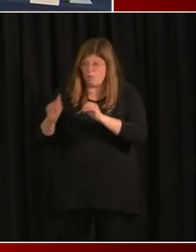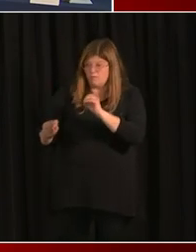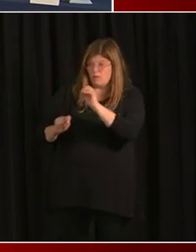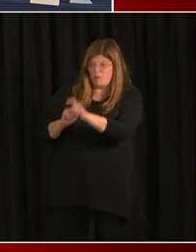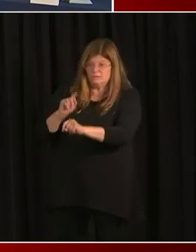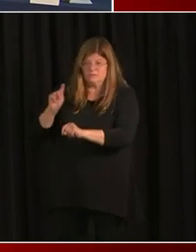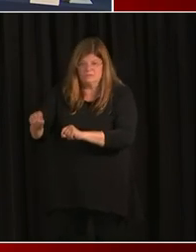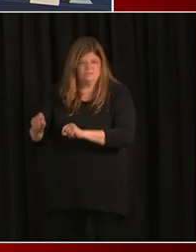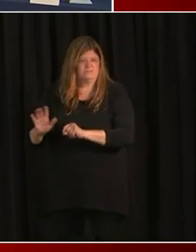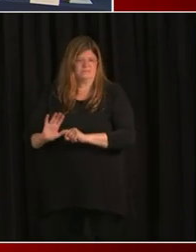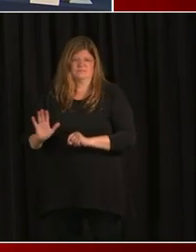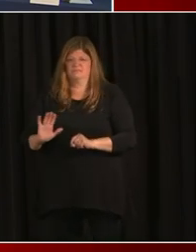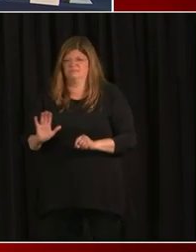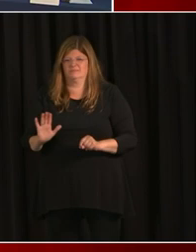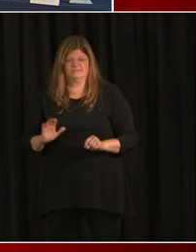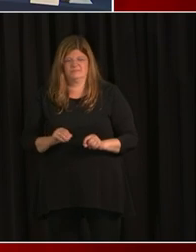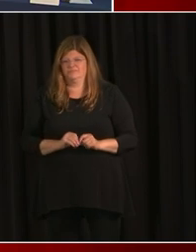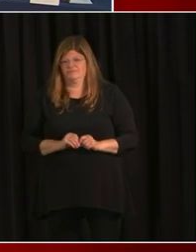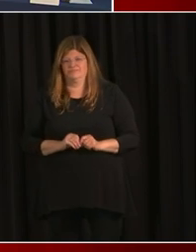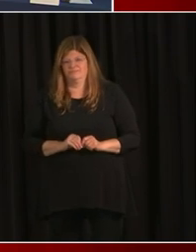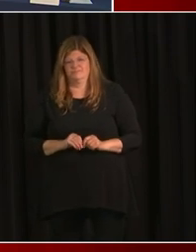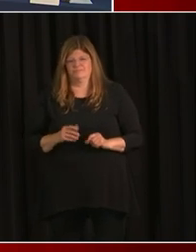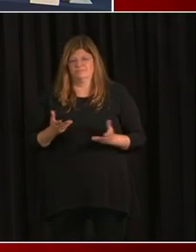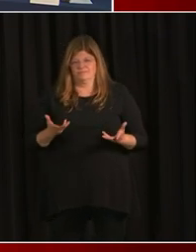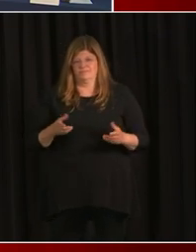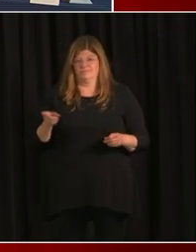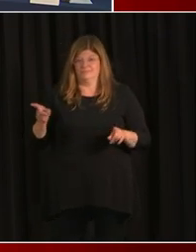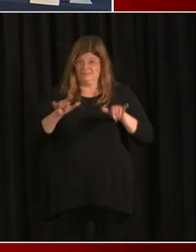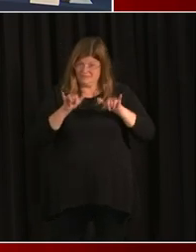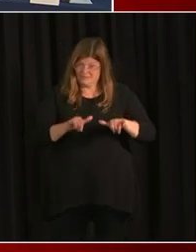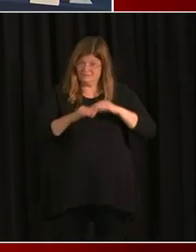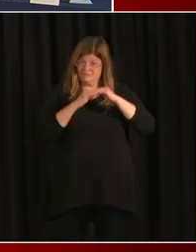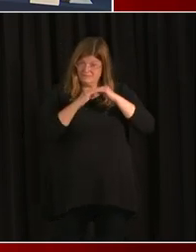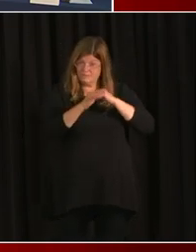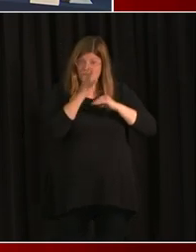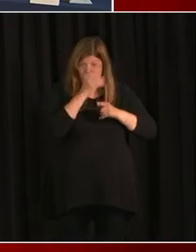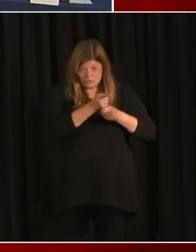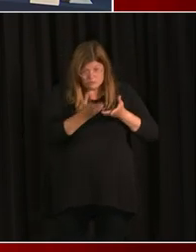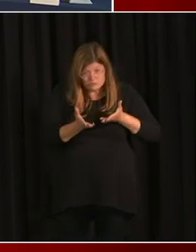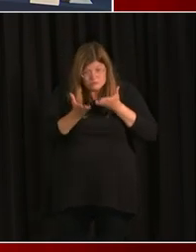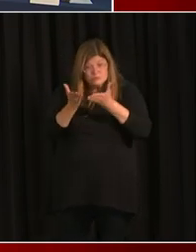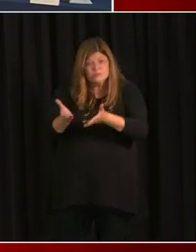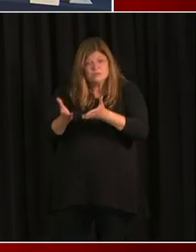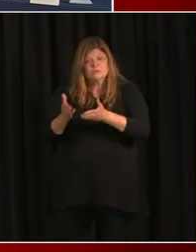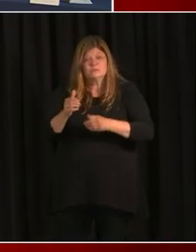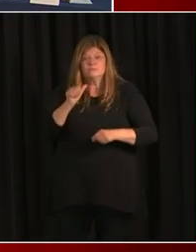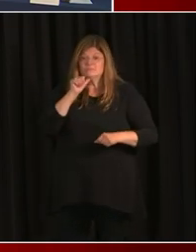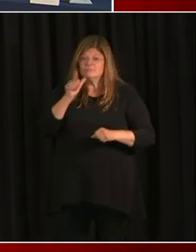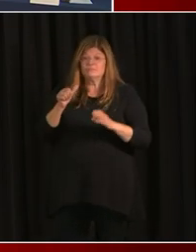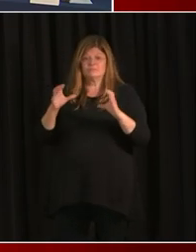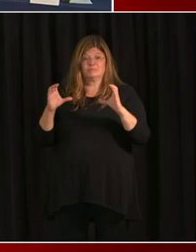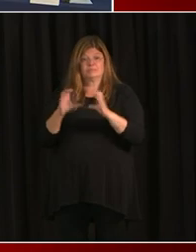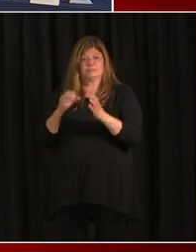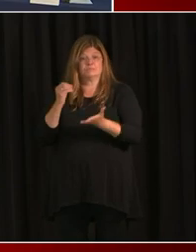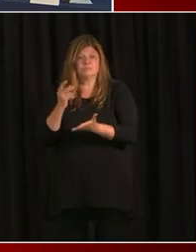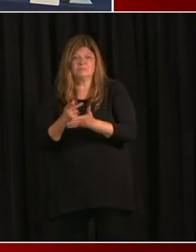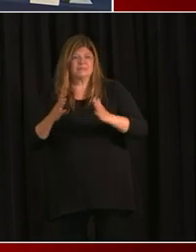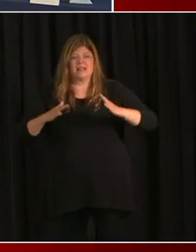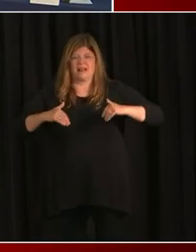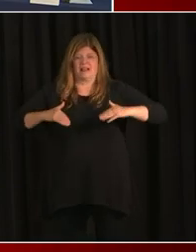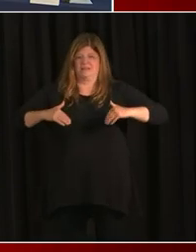You say today, if the numbers stay the way they are on the second vote, you would recommend not certifying this budget? That's not my job.